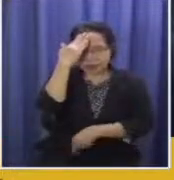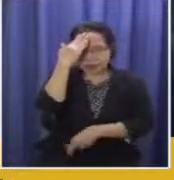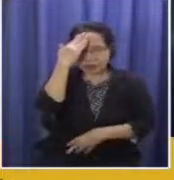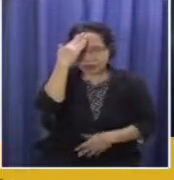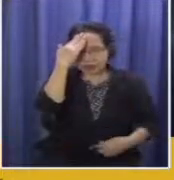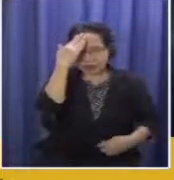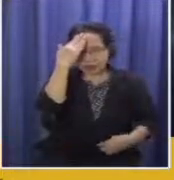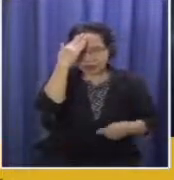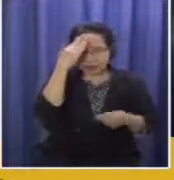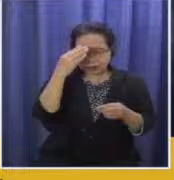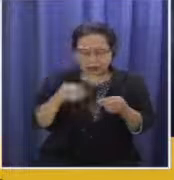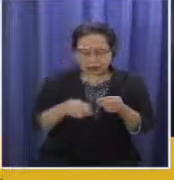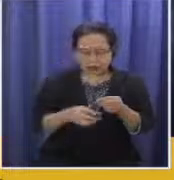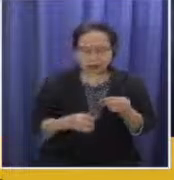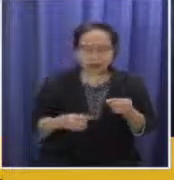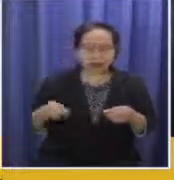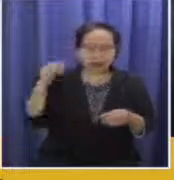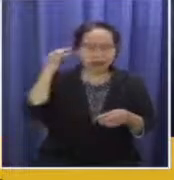minds,